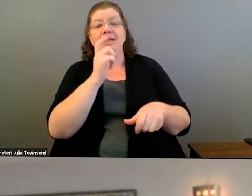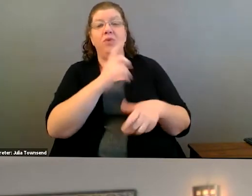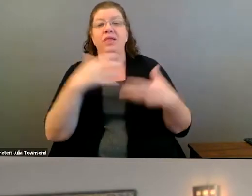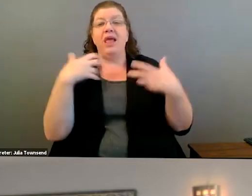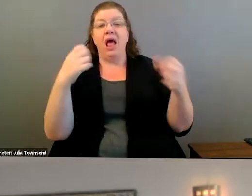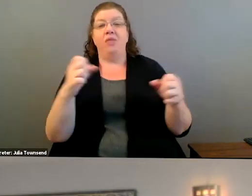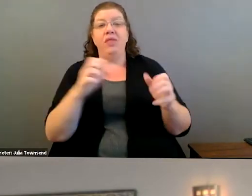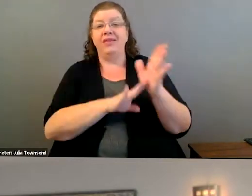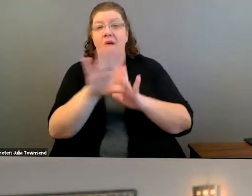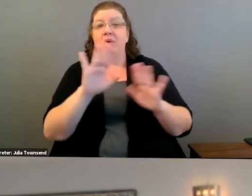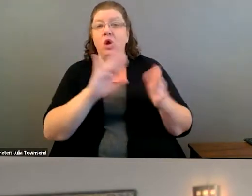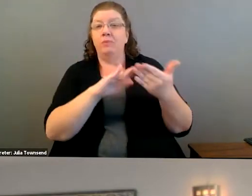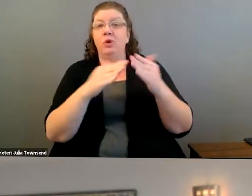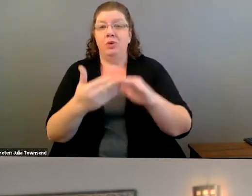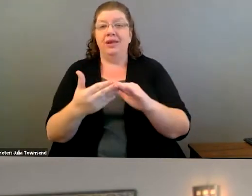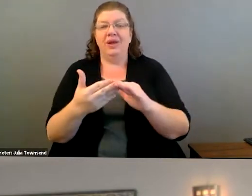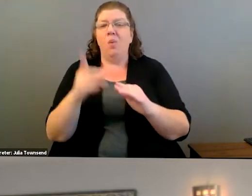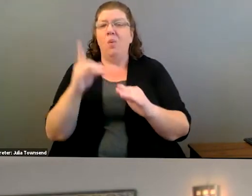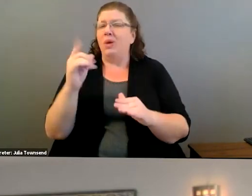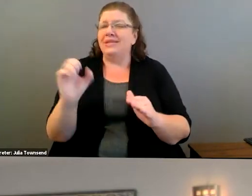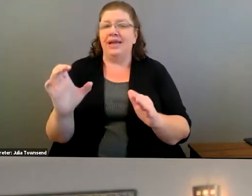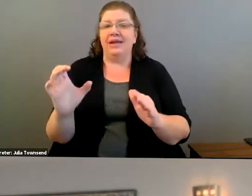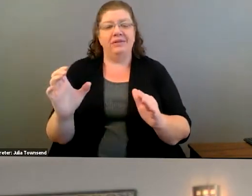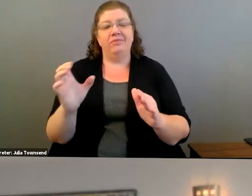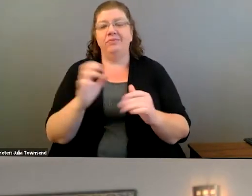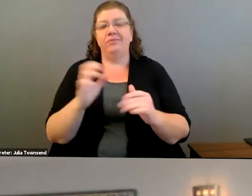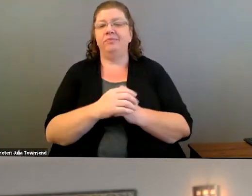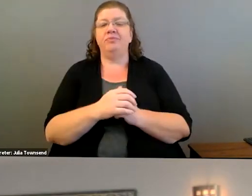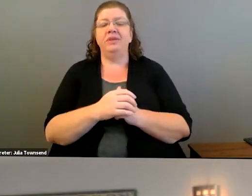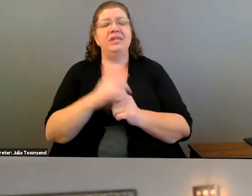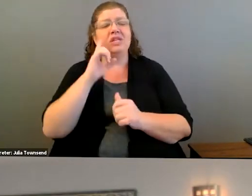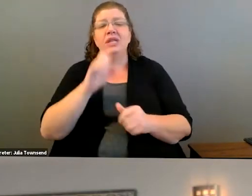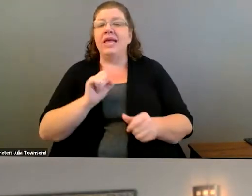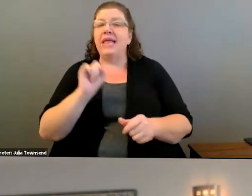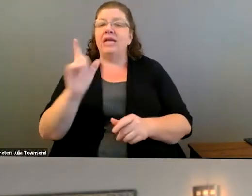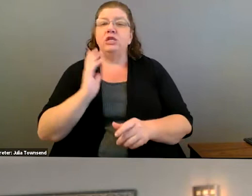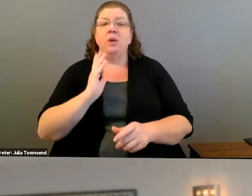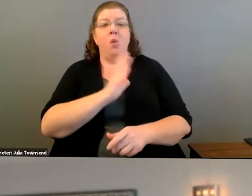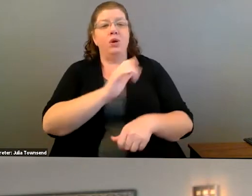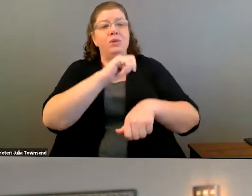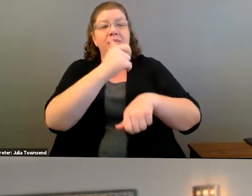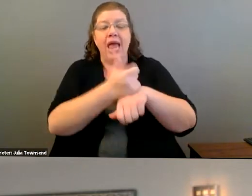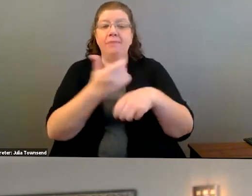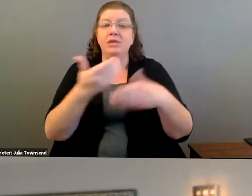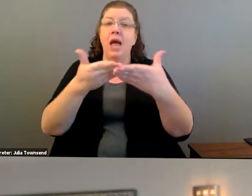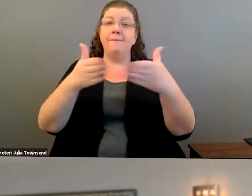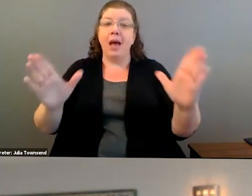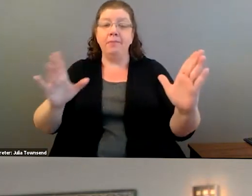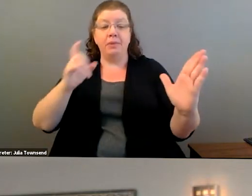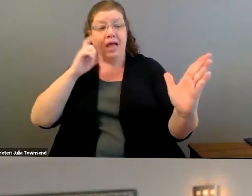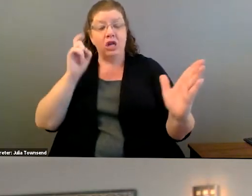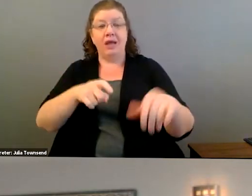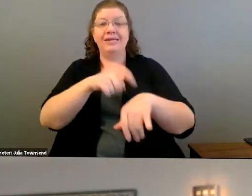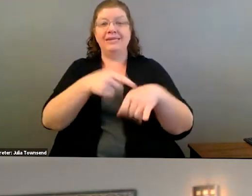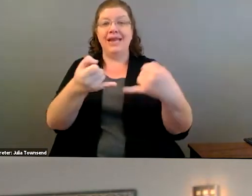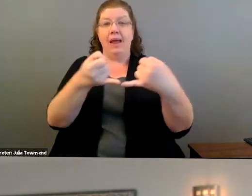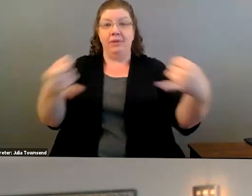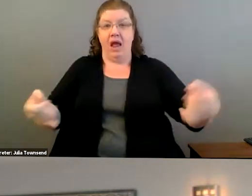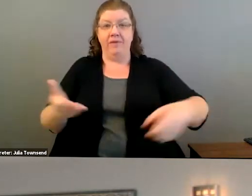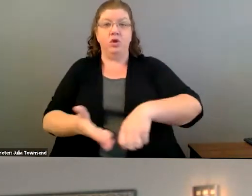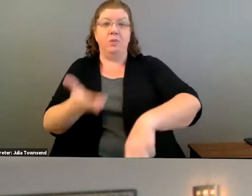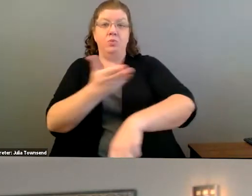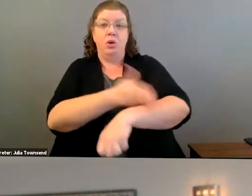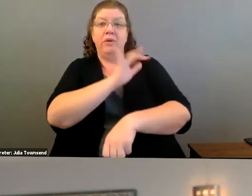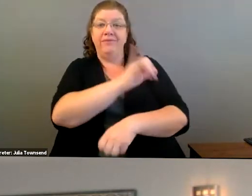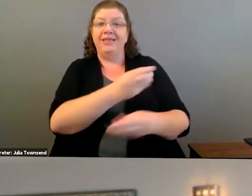Thank you. I'm almost finished. 1 second. I'd just like to ask the board to establish a publicly acknowledged timeline for the improvement of the former